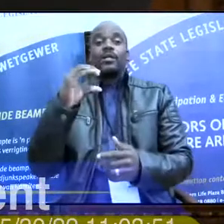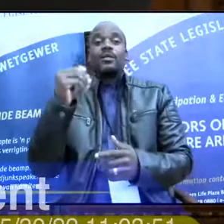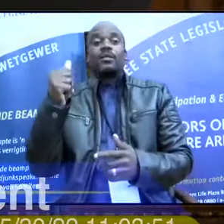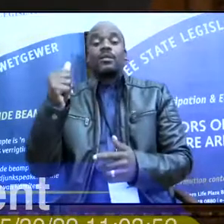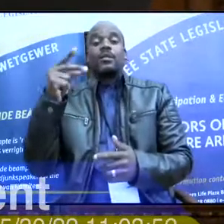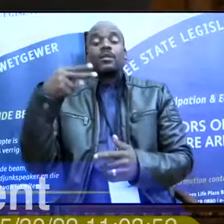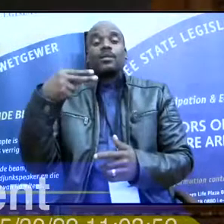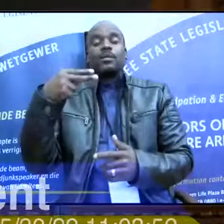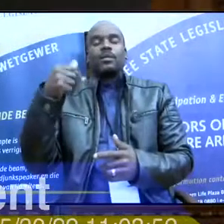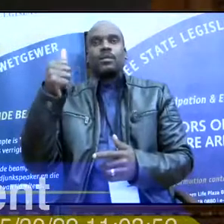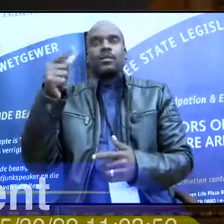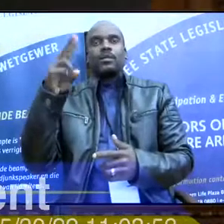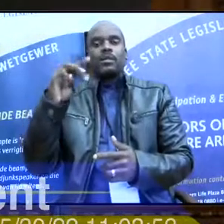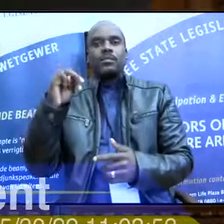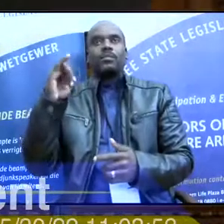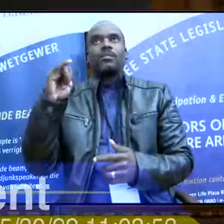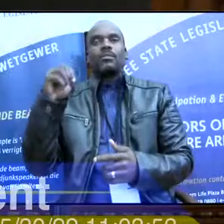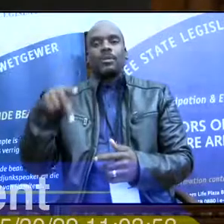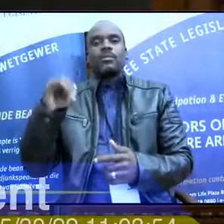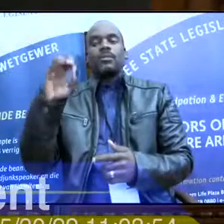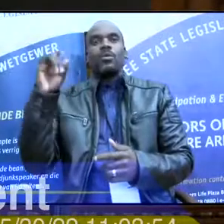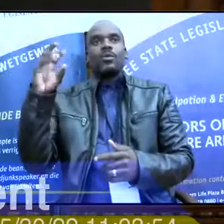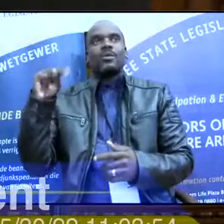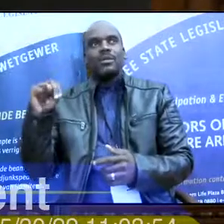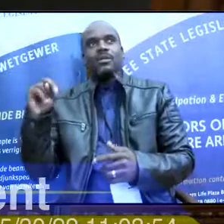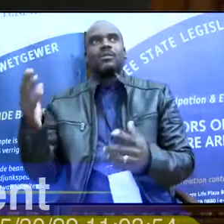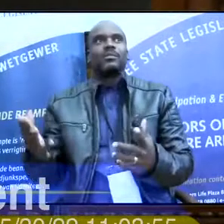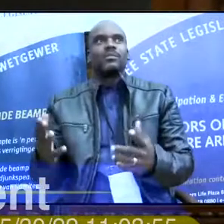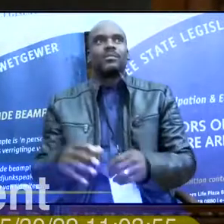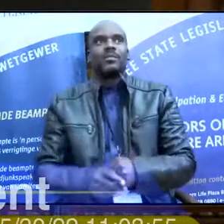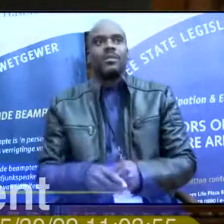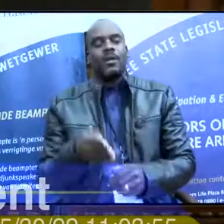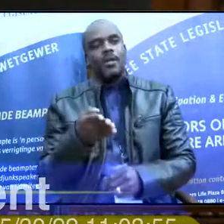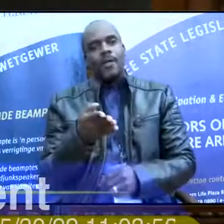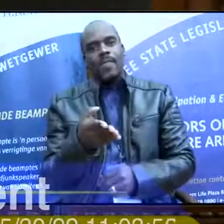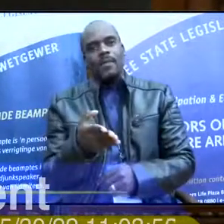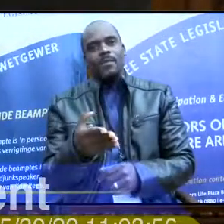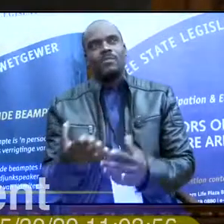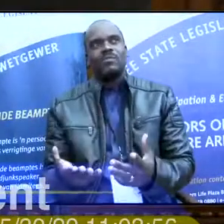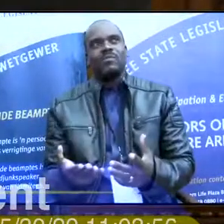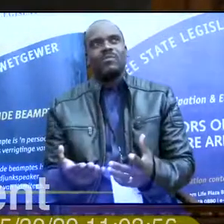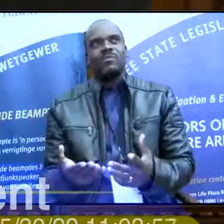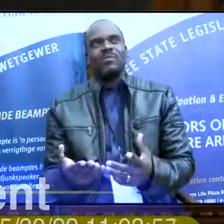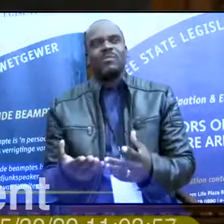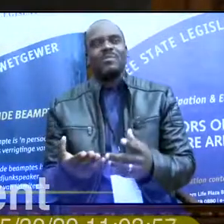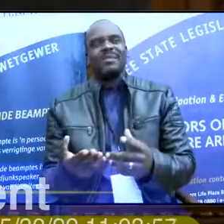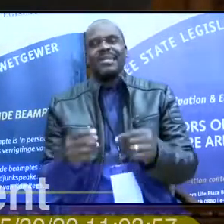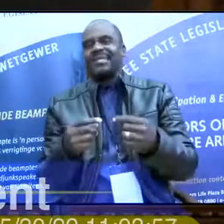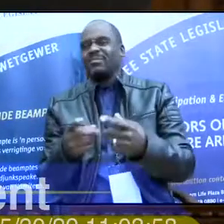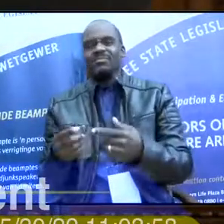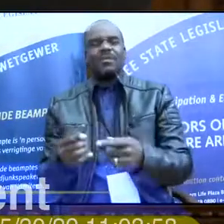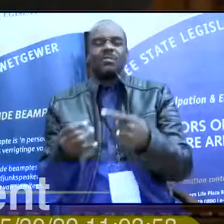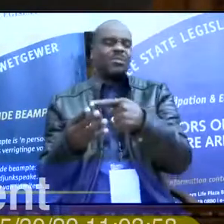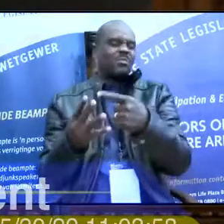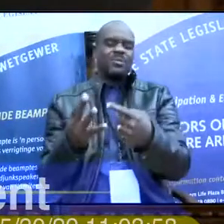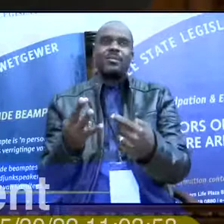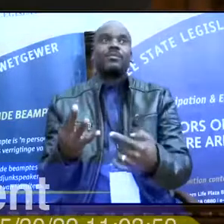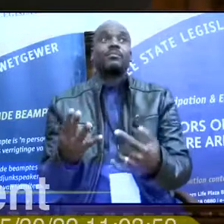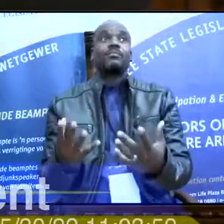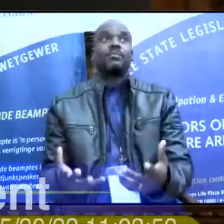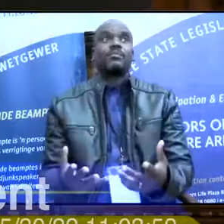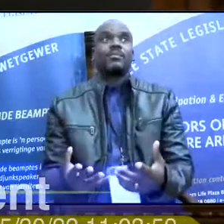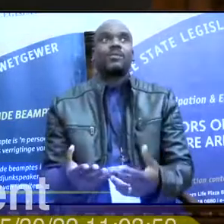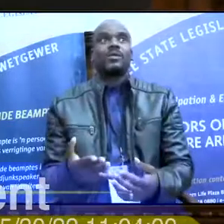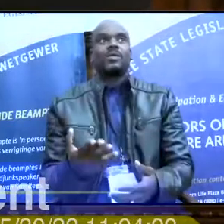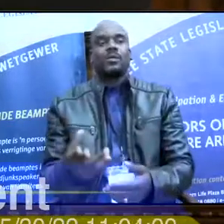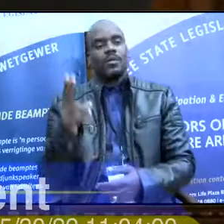continues to become more tense a persistent global supply chain disruption is still continuing with the lagging